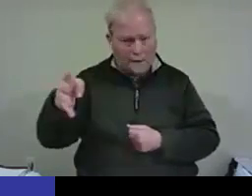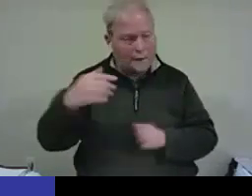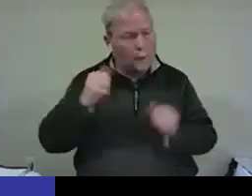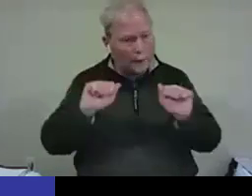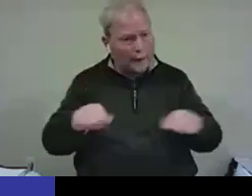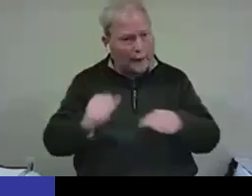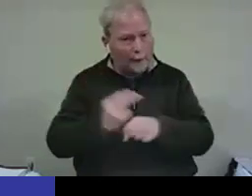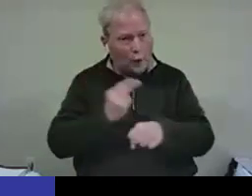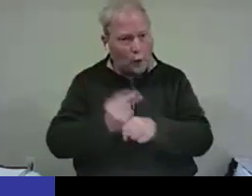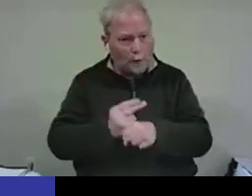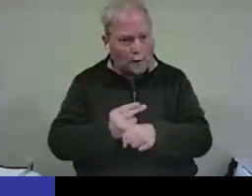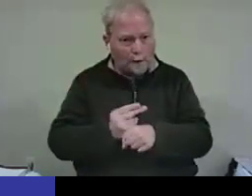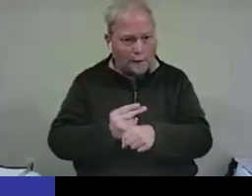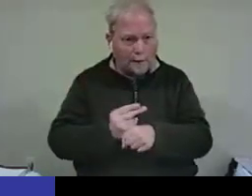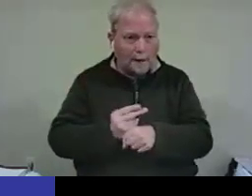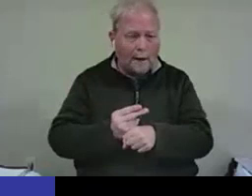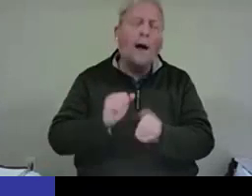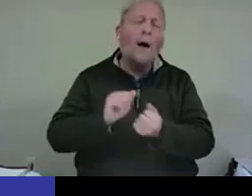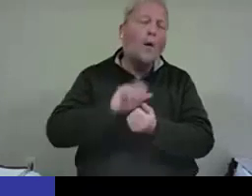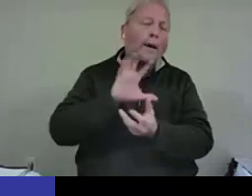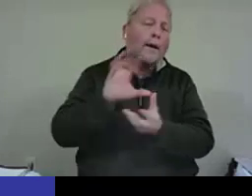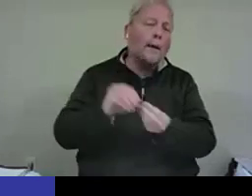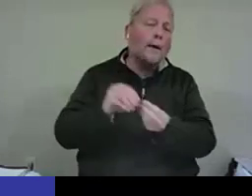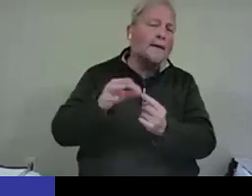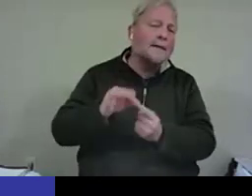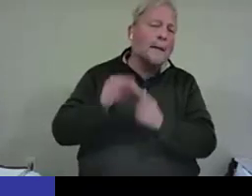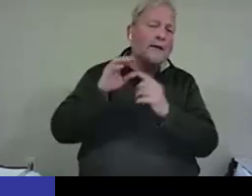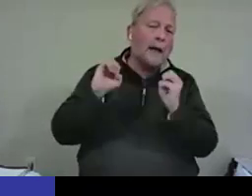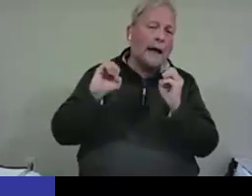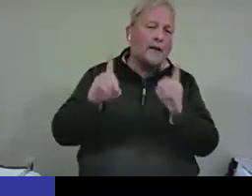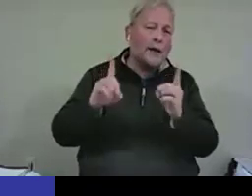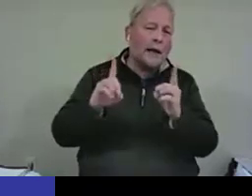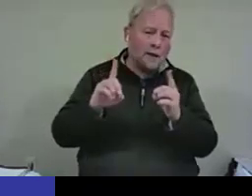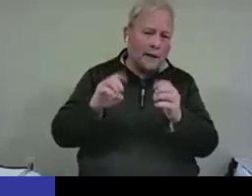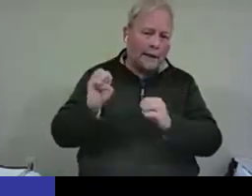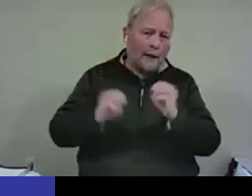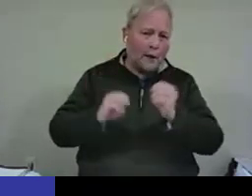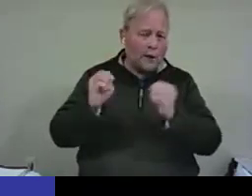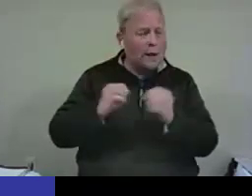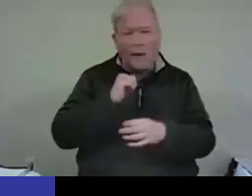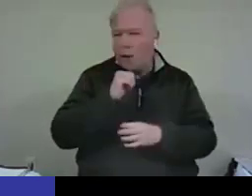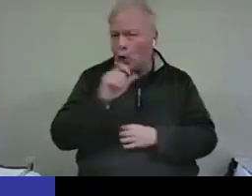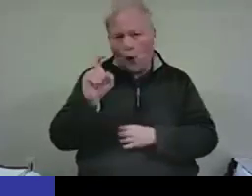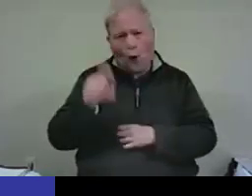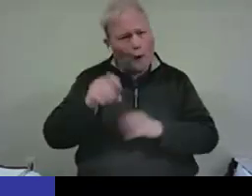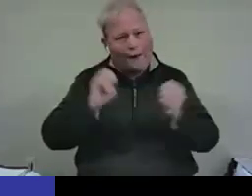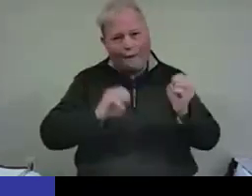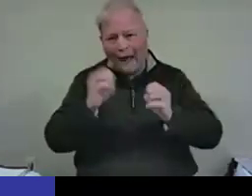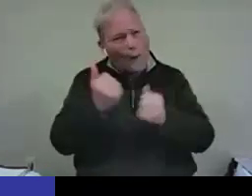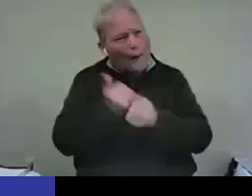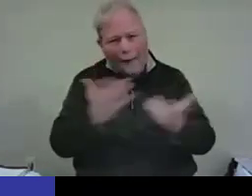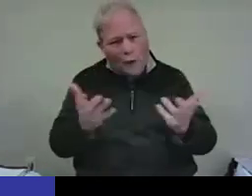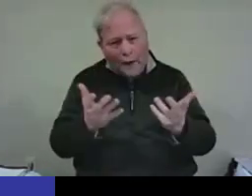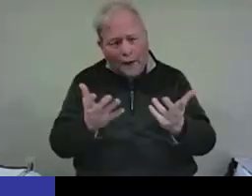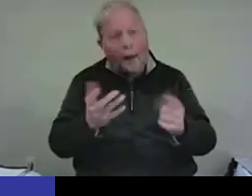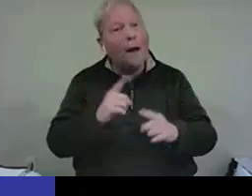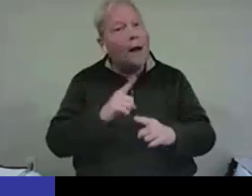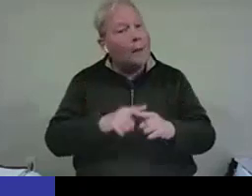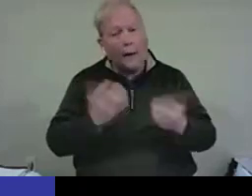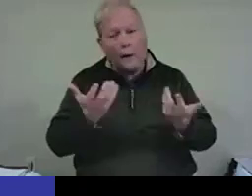special education evaluation is that you don't have to assess everything, but you don't want to miss anything. So considering